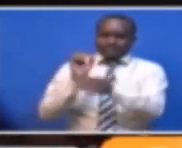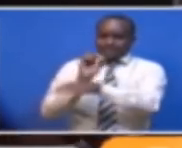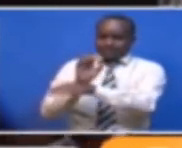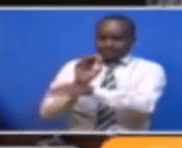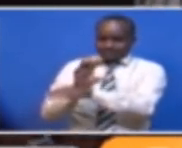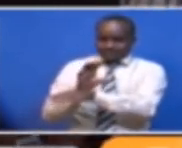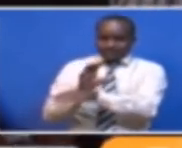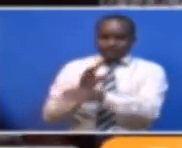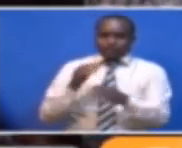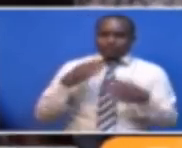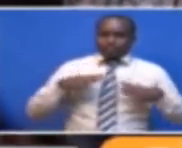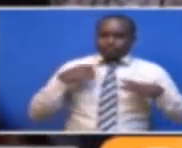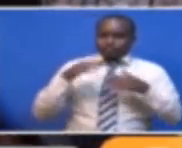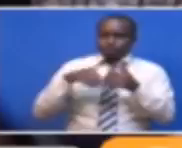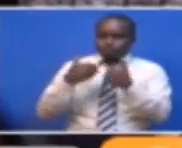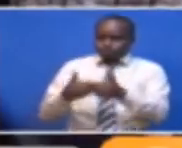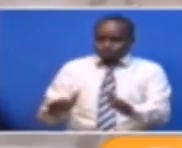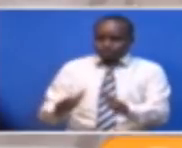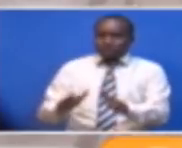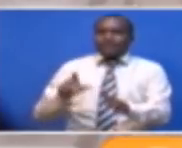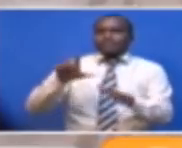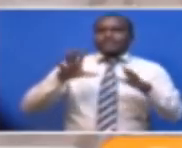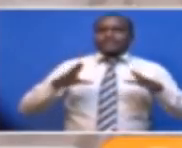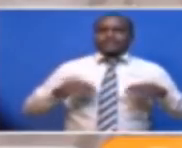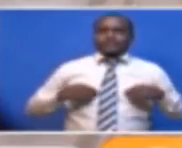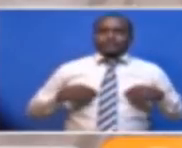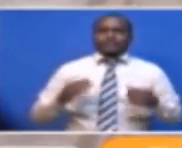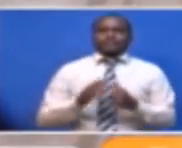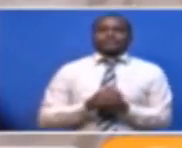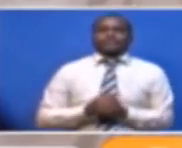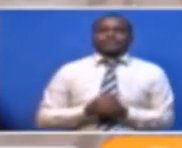losers of elections to accept defeat. Nasa.